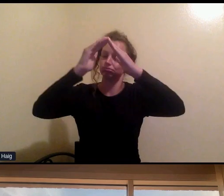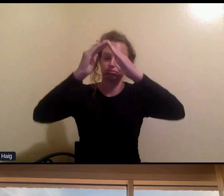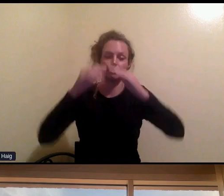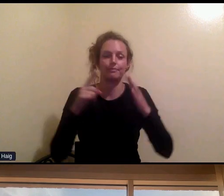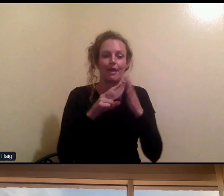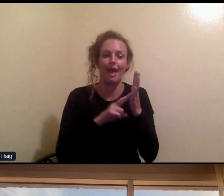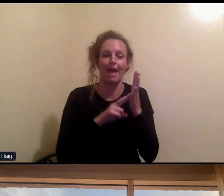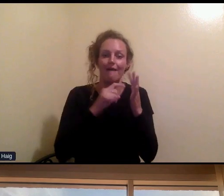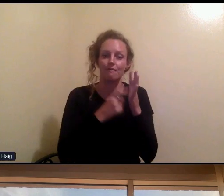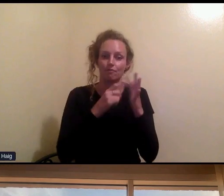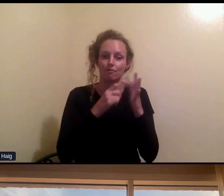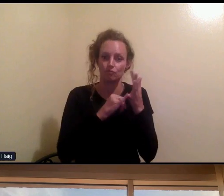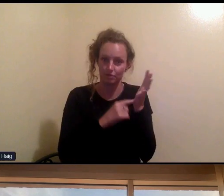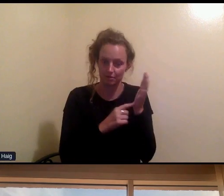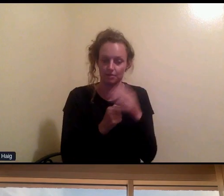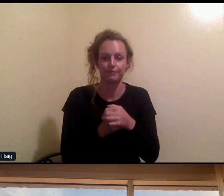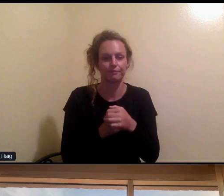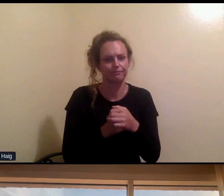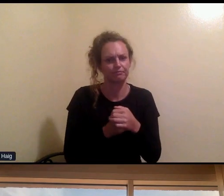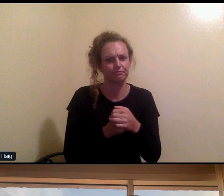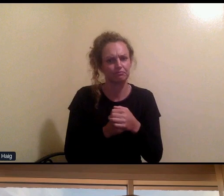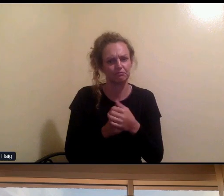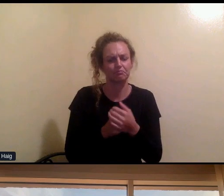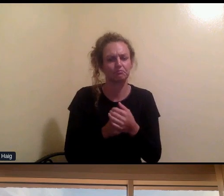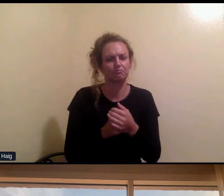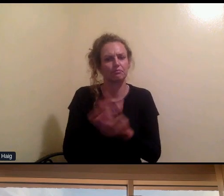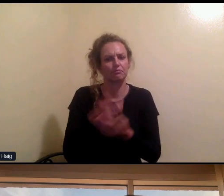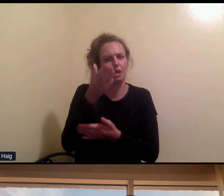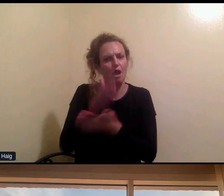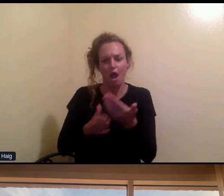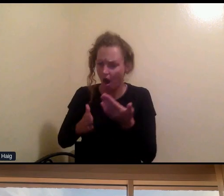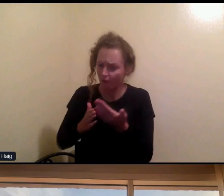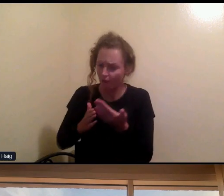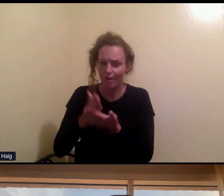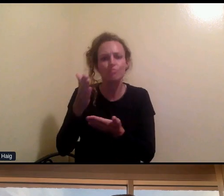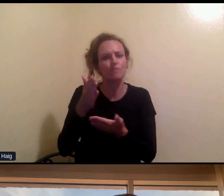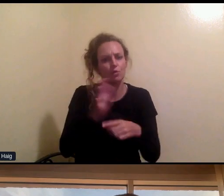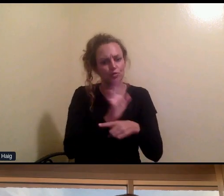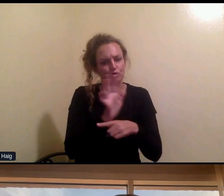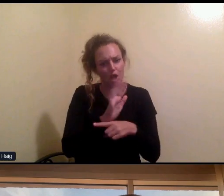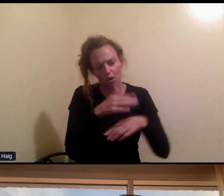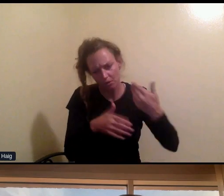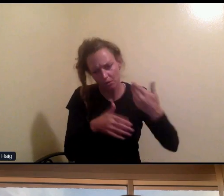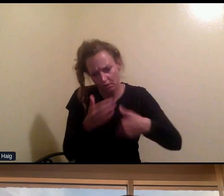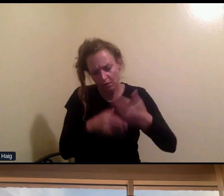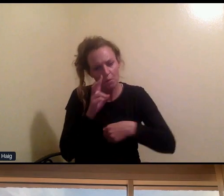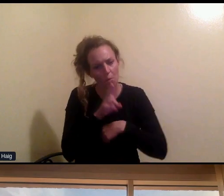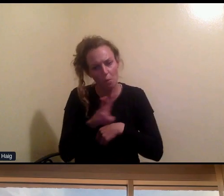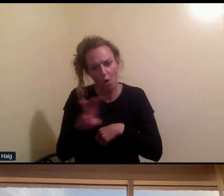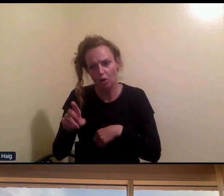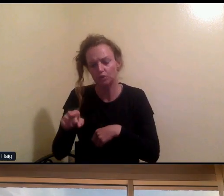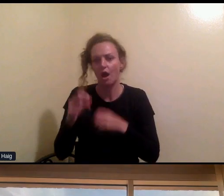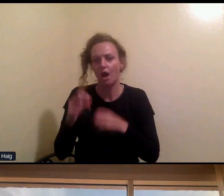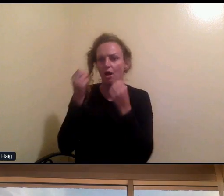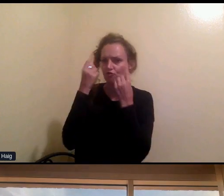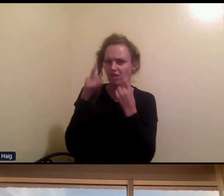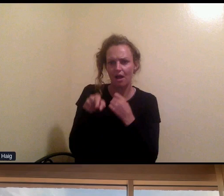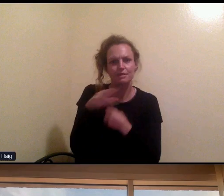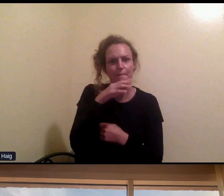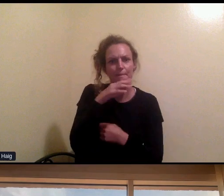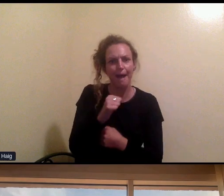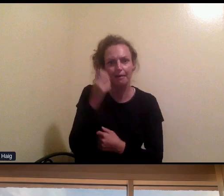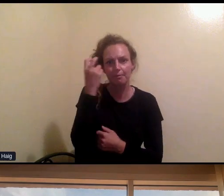he's experiencing everything that Will is the same way he is, and sort of it immediately had an impact on me. So